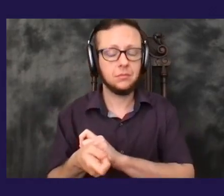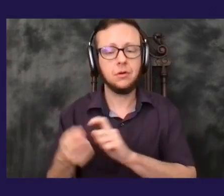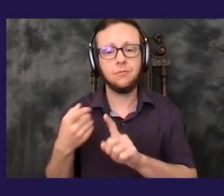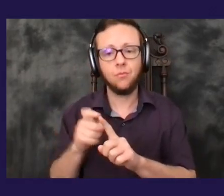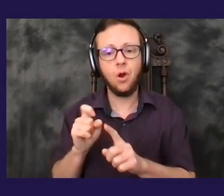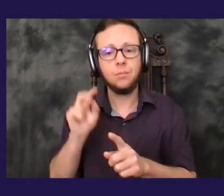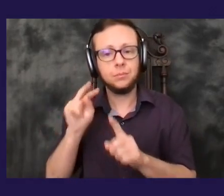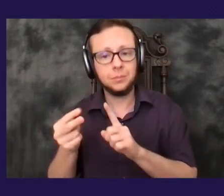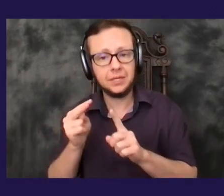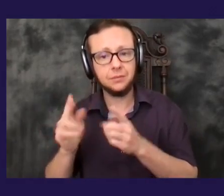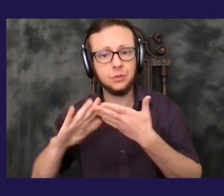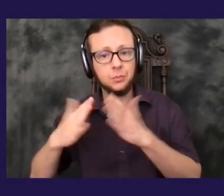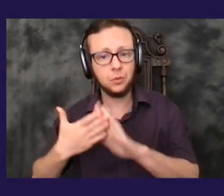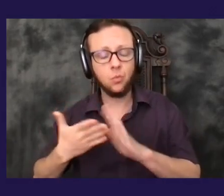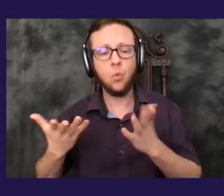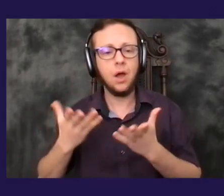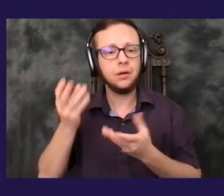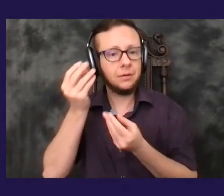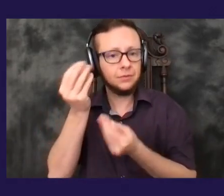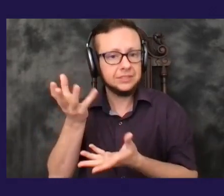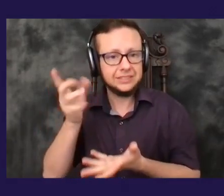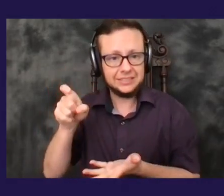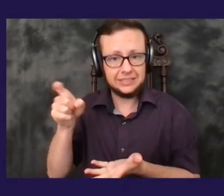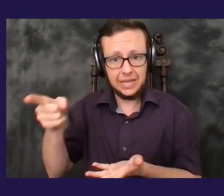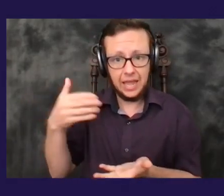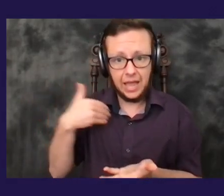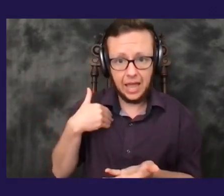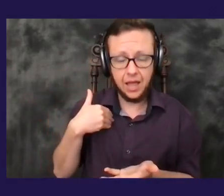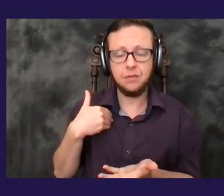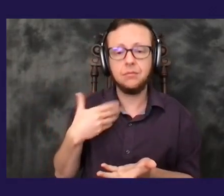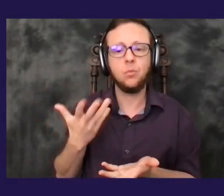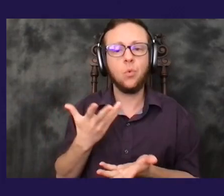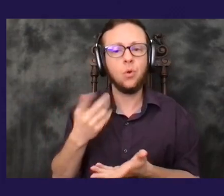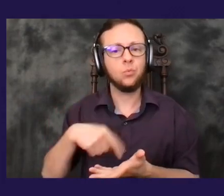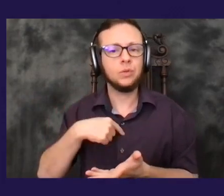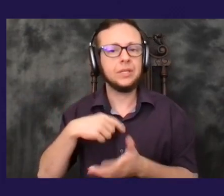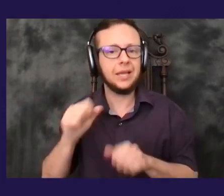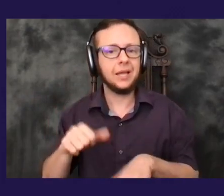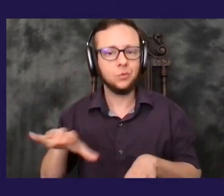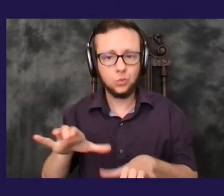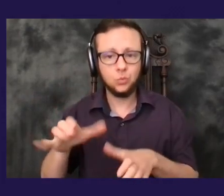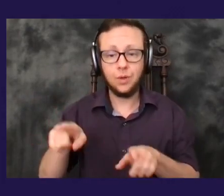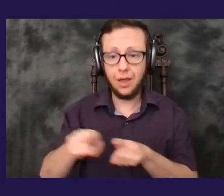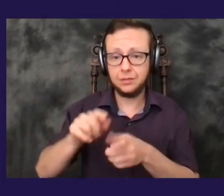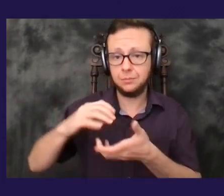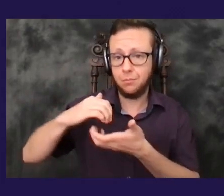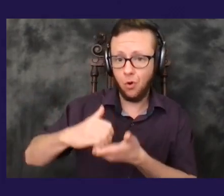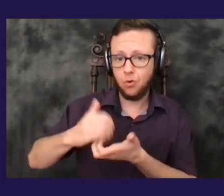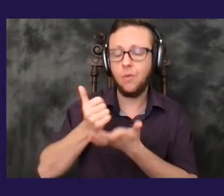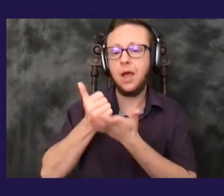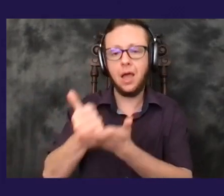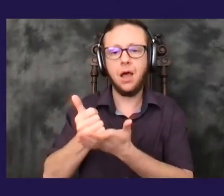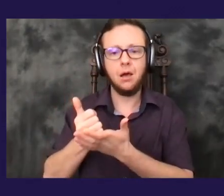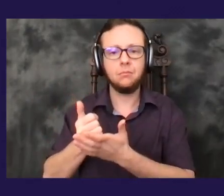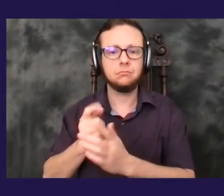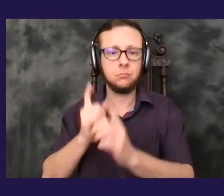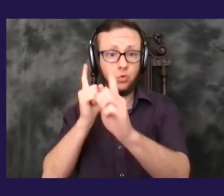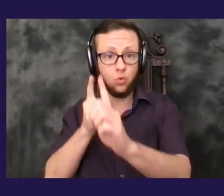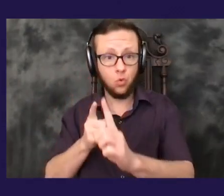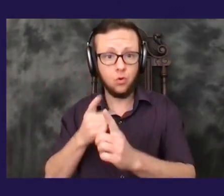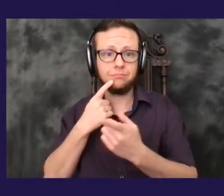of the community what information needs they have and what we can do as partners to kind of help them meet those information goals.